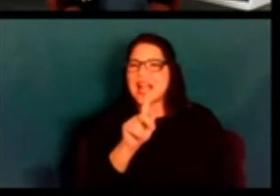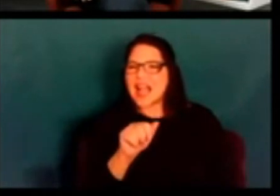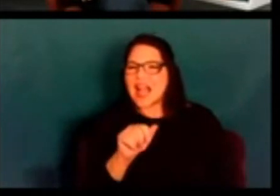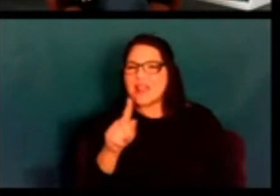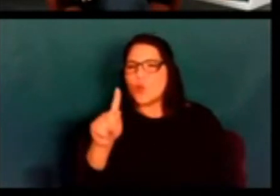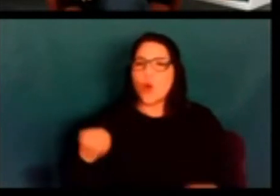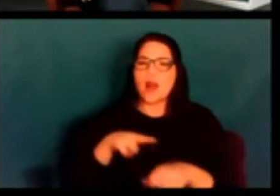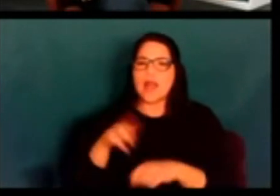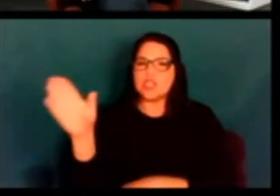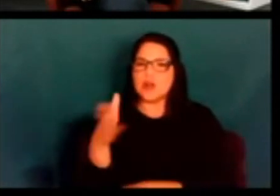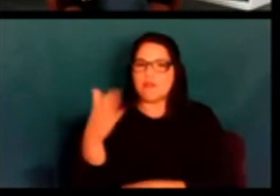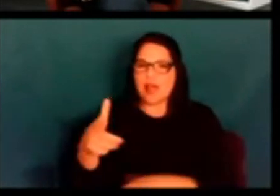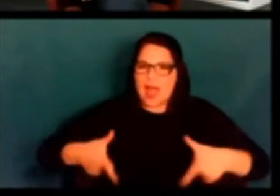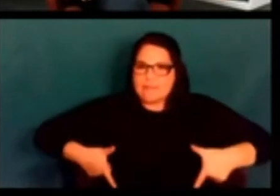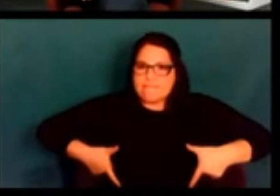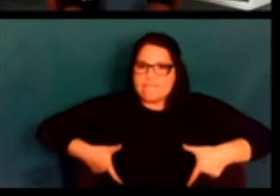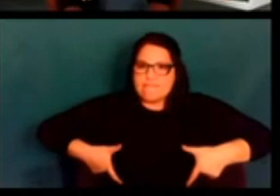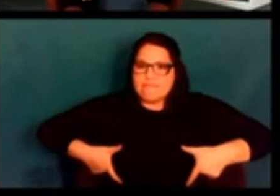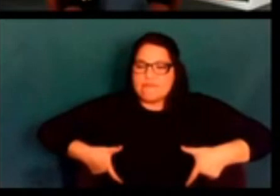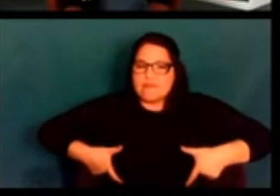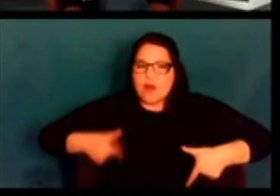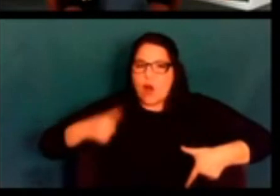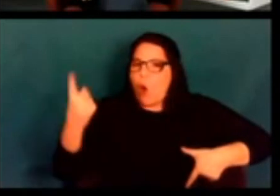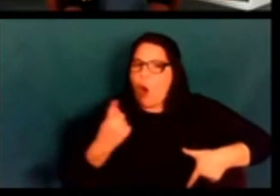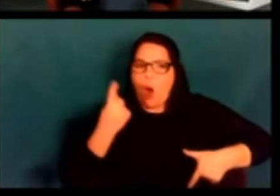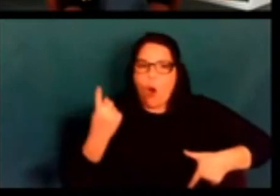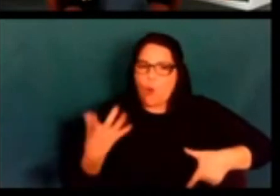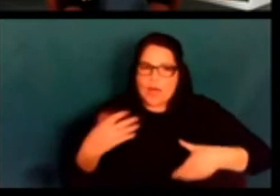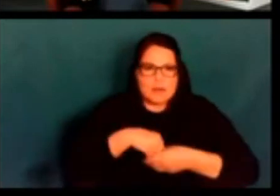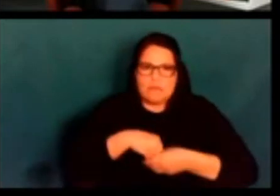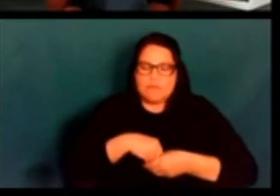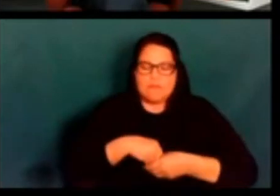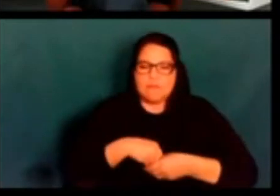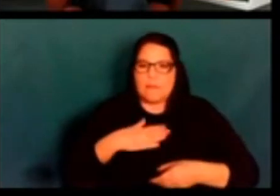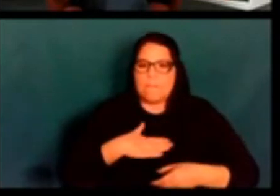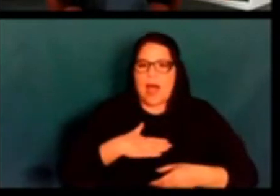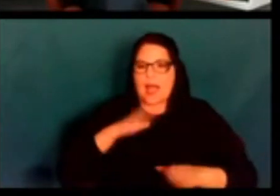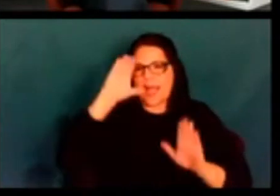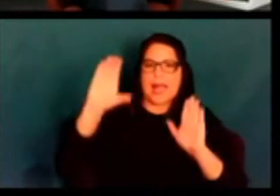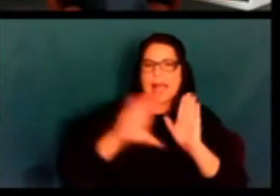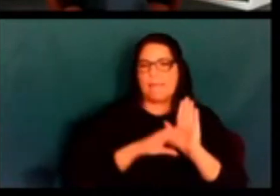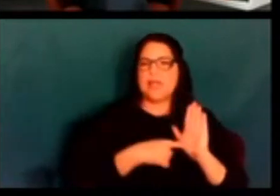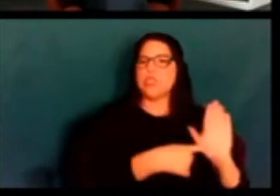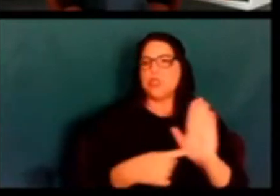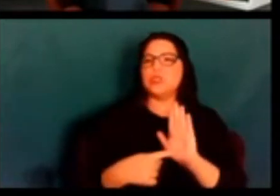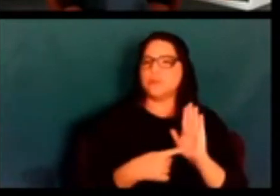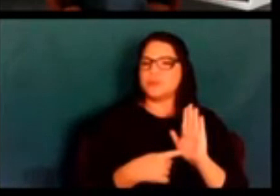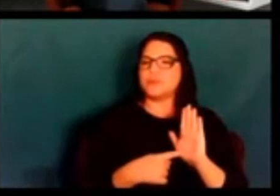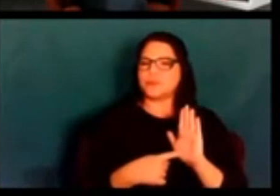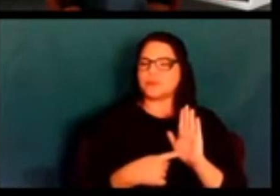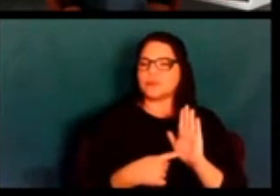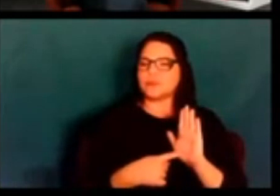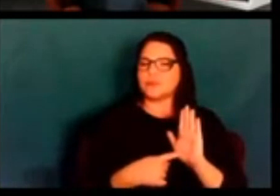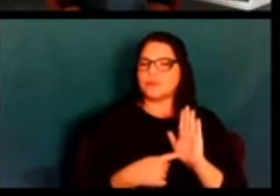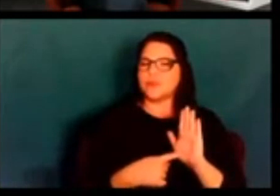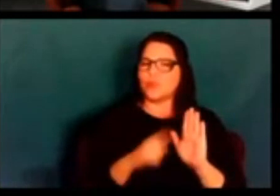flag. That's that'll always be part of my you know, image. You know, and they